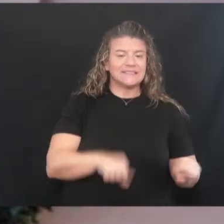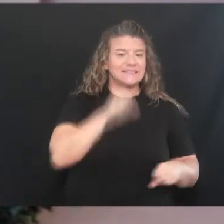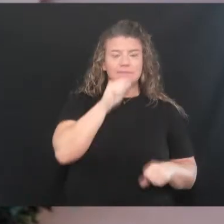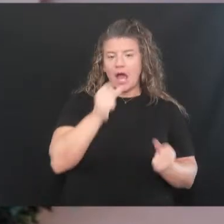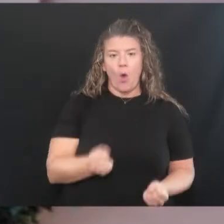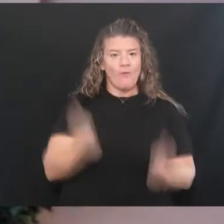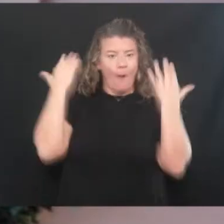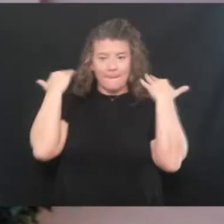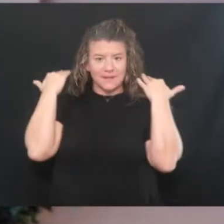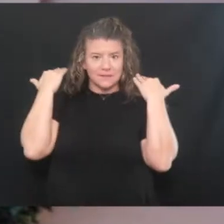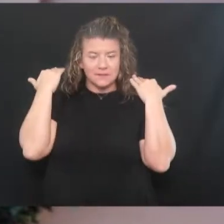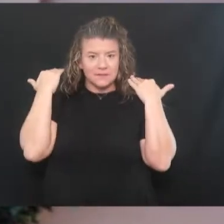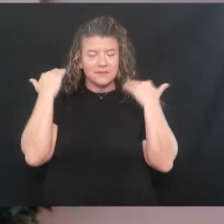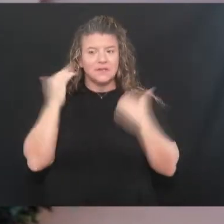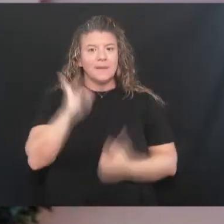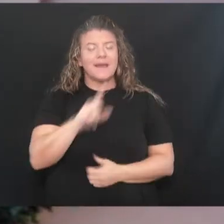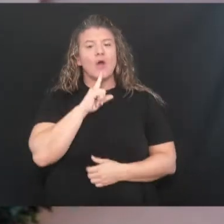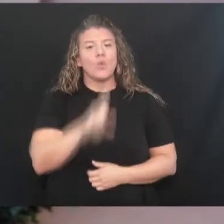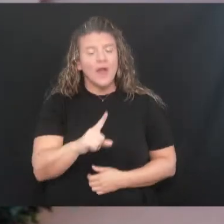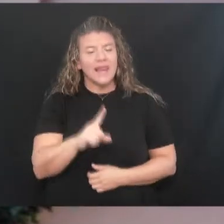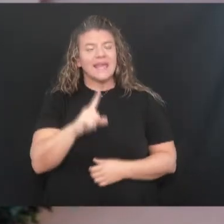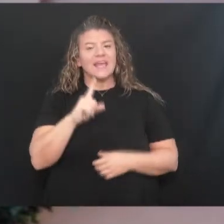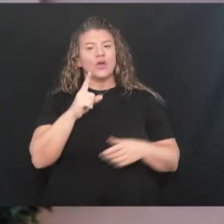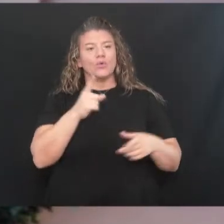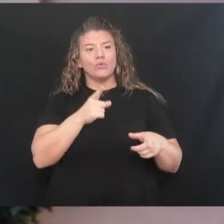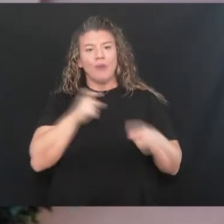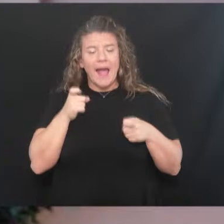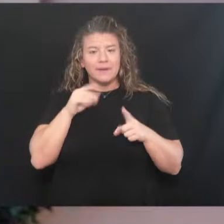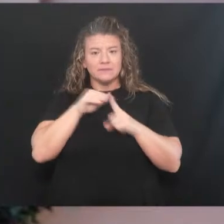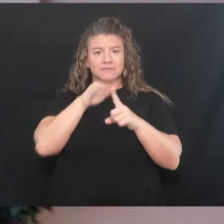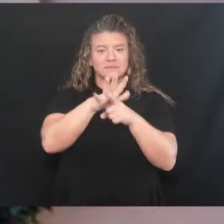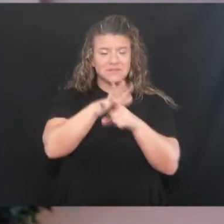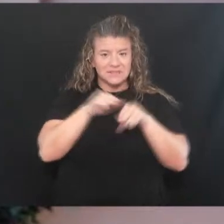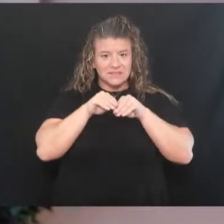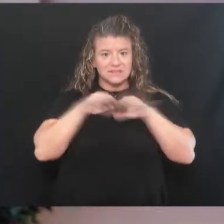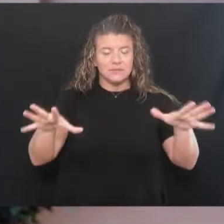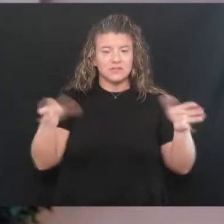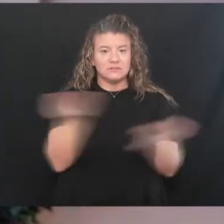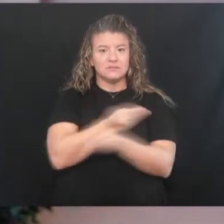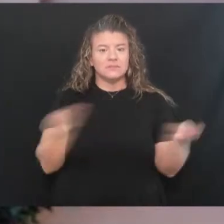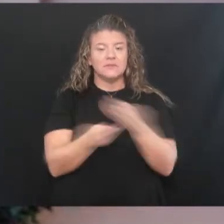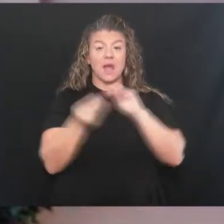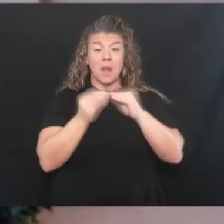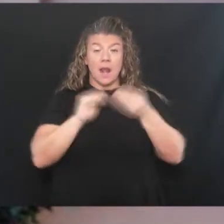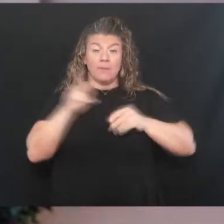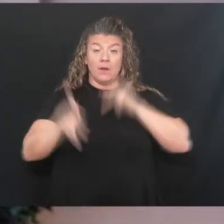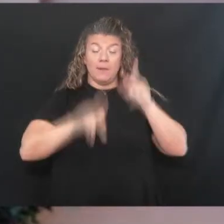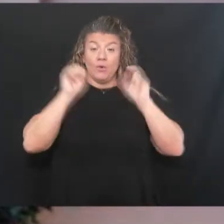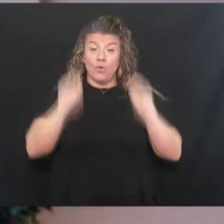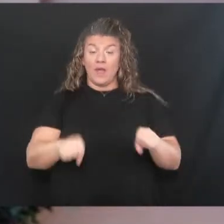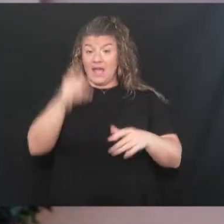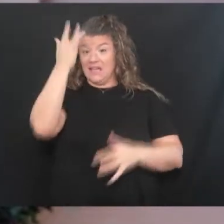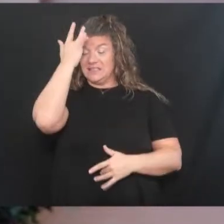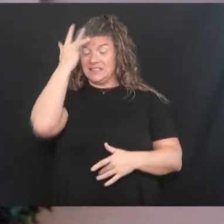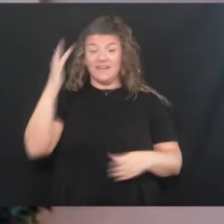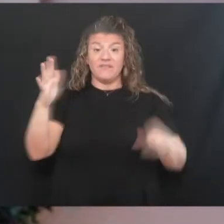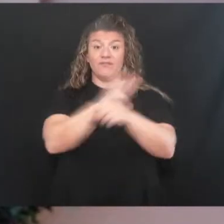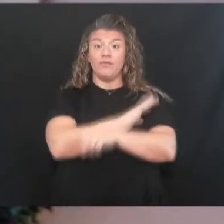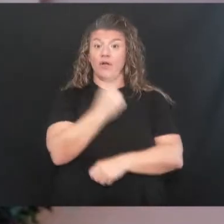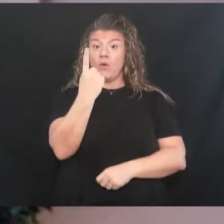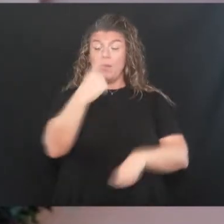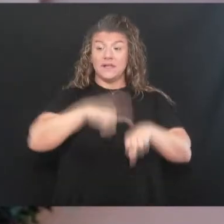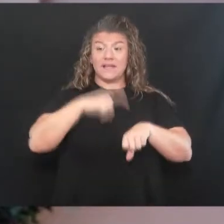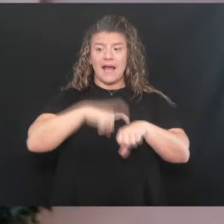overwhelmed by a really rapid and explosive number of people that might get sick all at once from